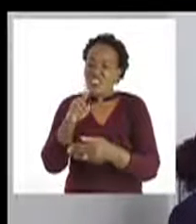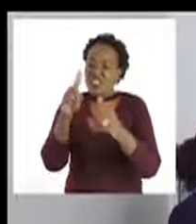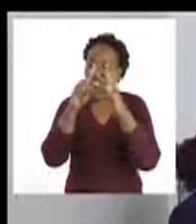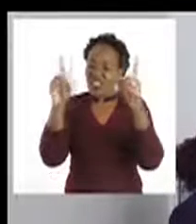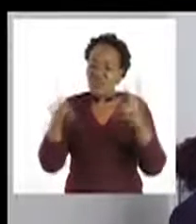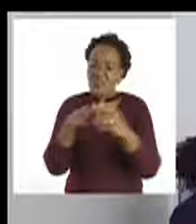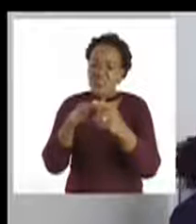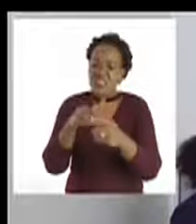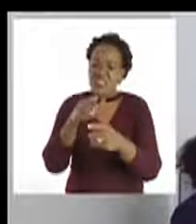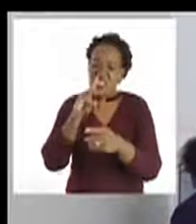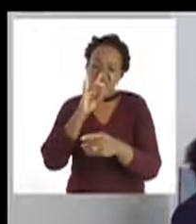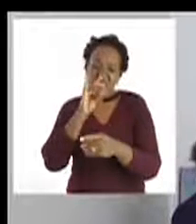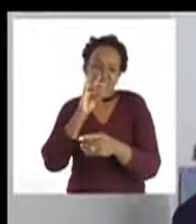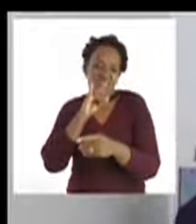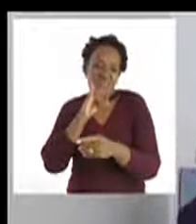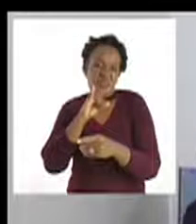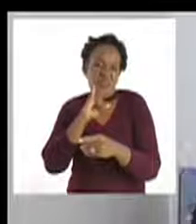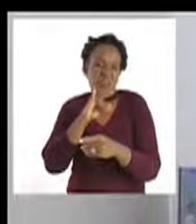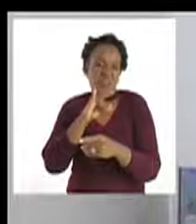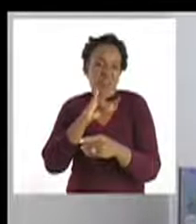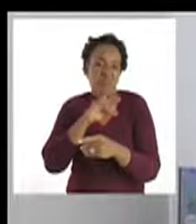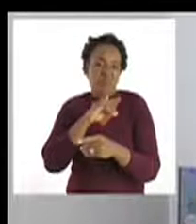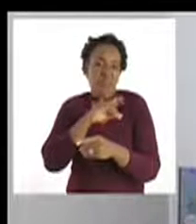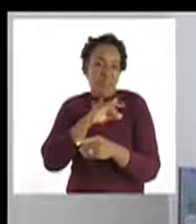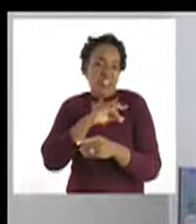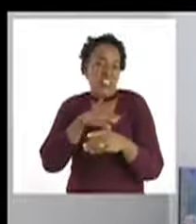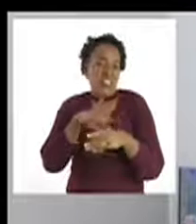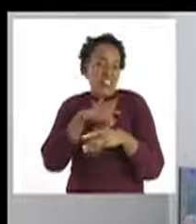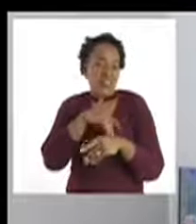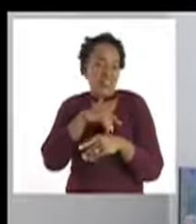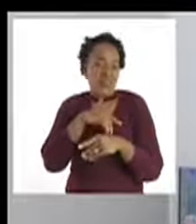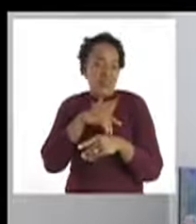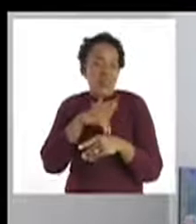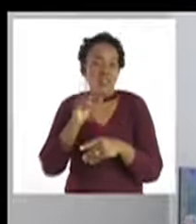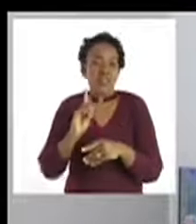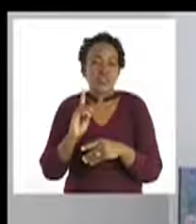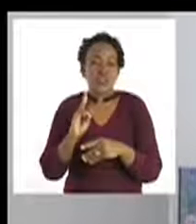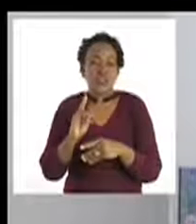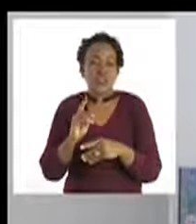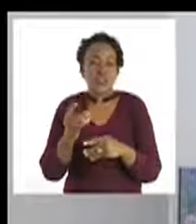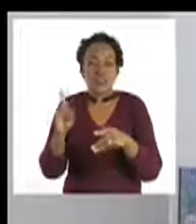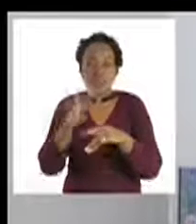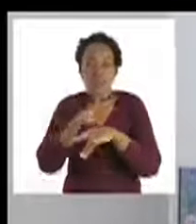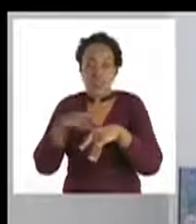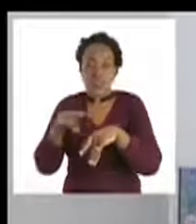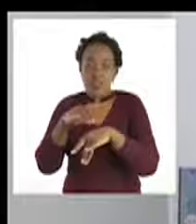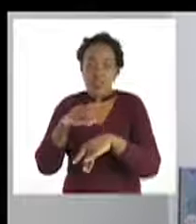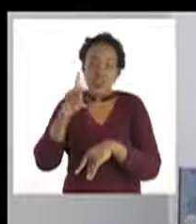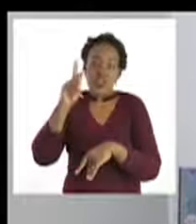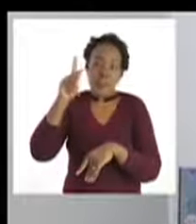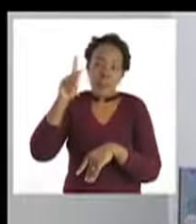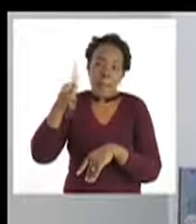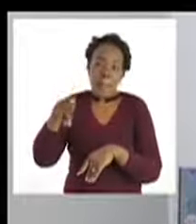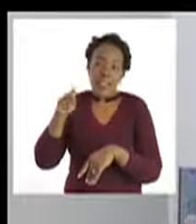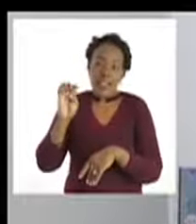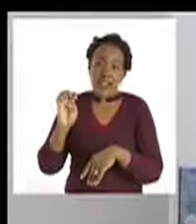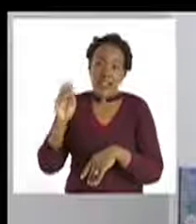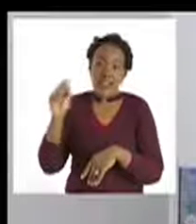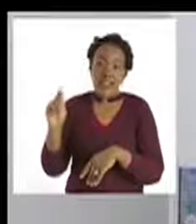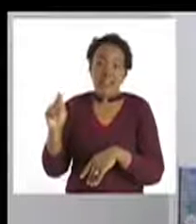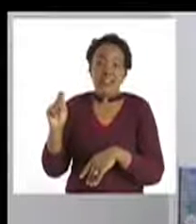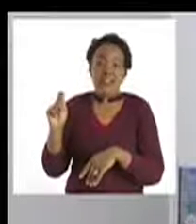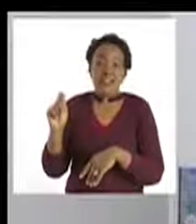pet. So we come and check here. Do we have for